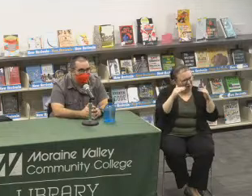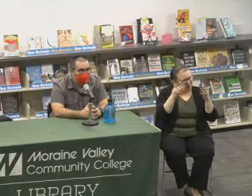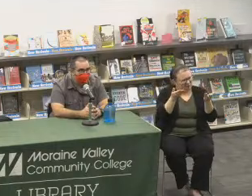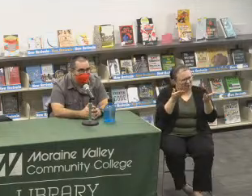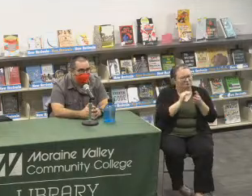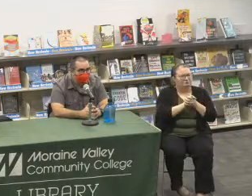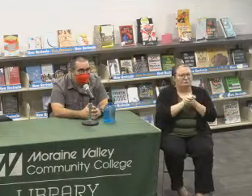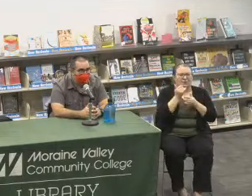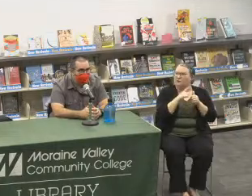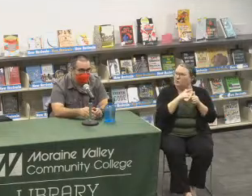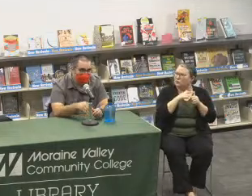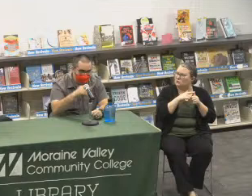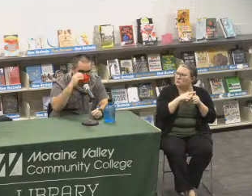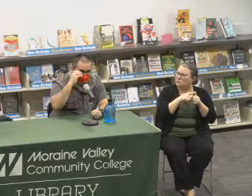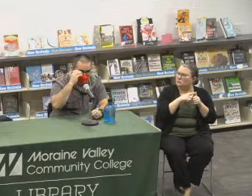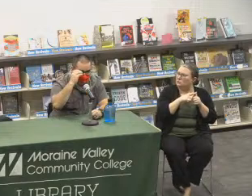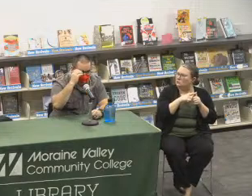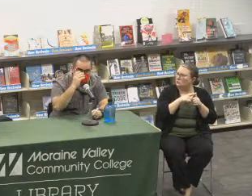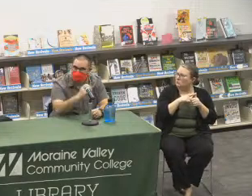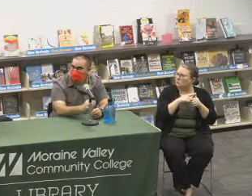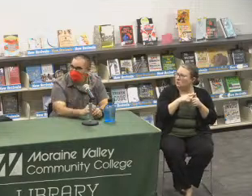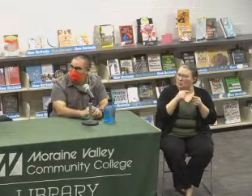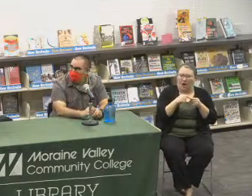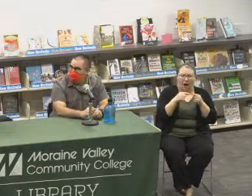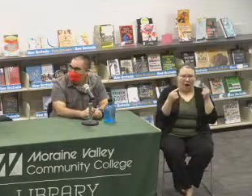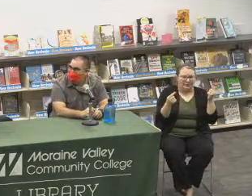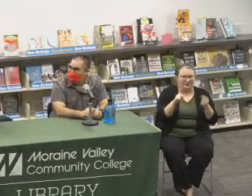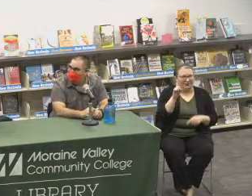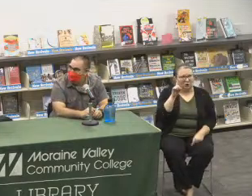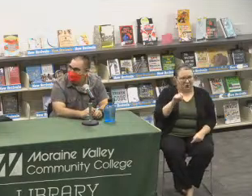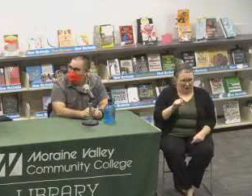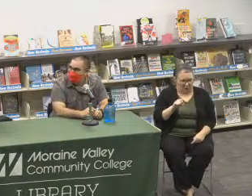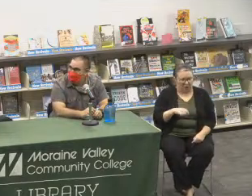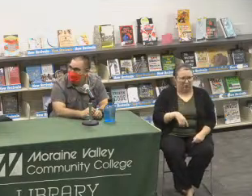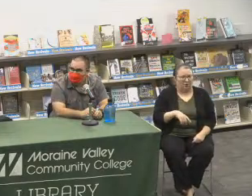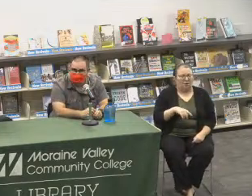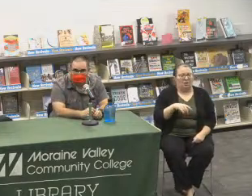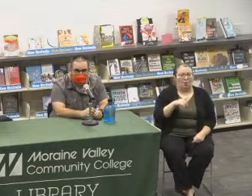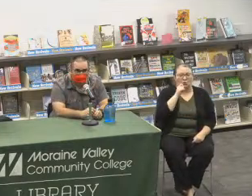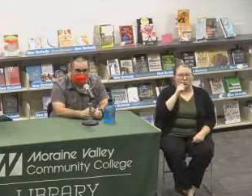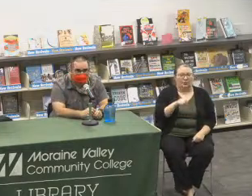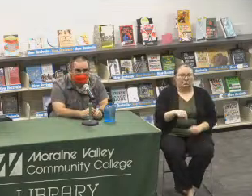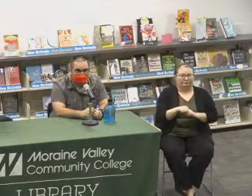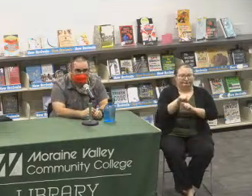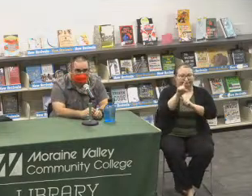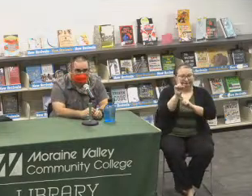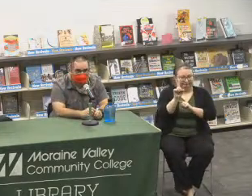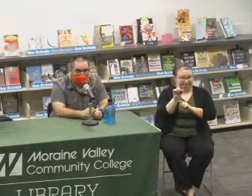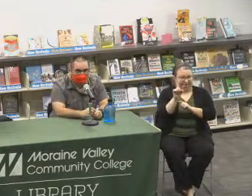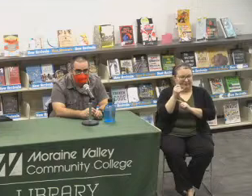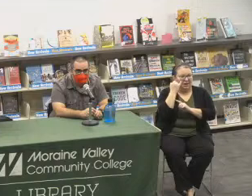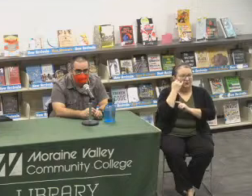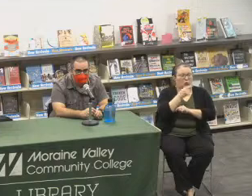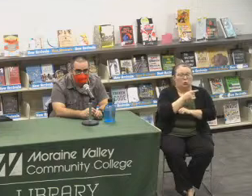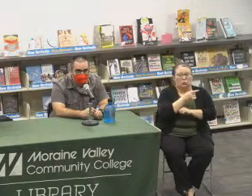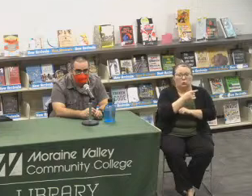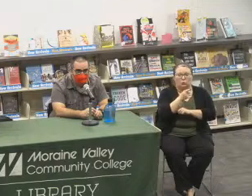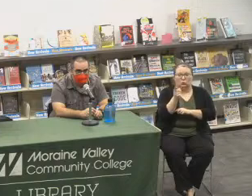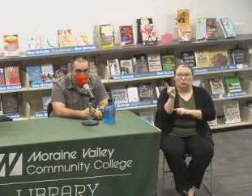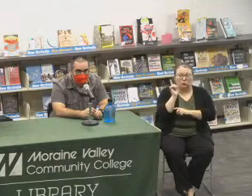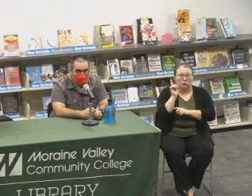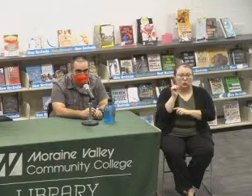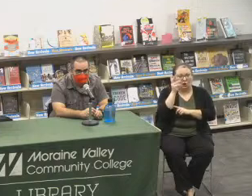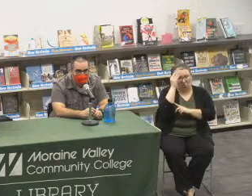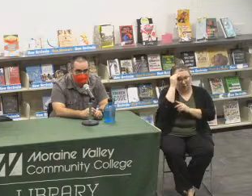So here, let's start with this. This is kind of like the opposite of put a finger down, okay? I want you to put a finger up if you